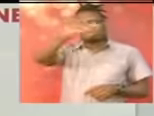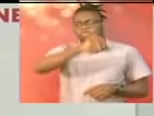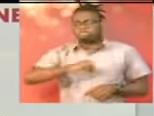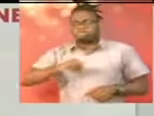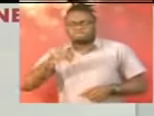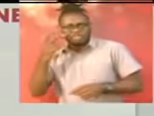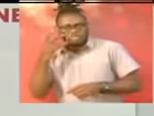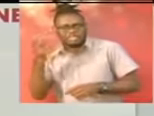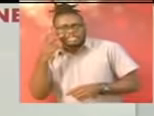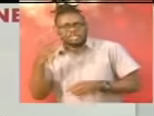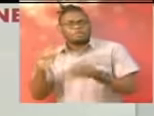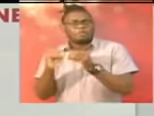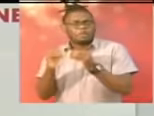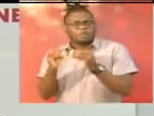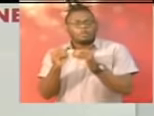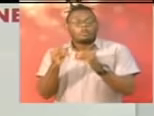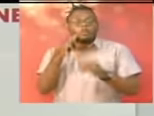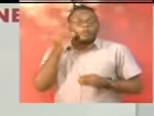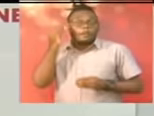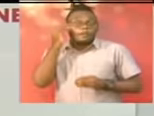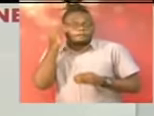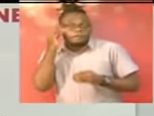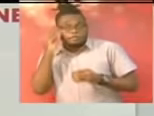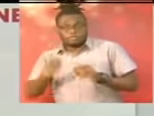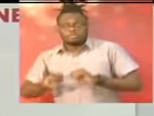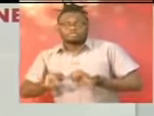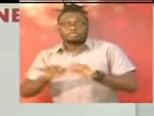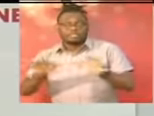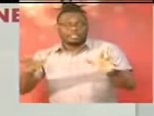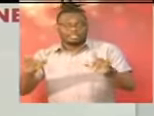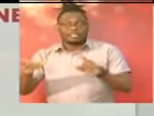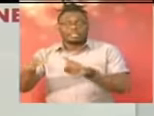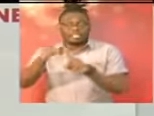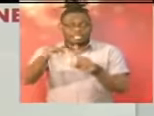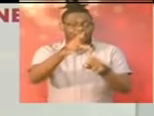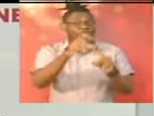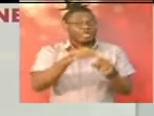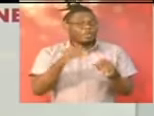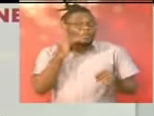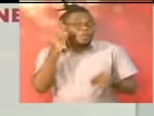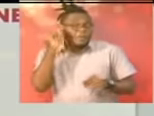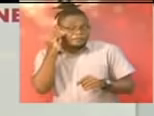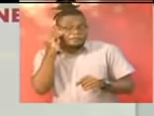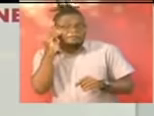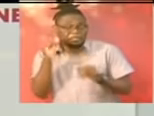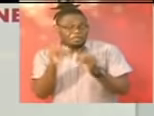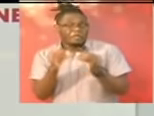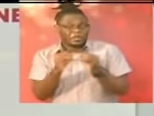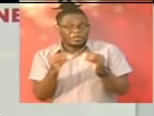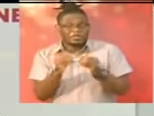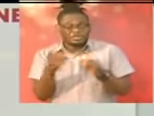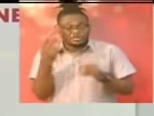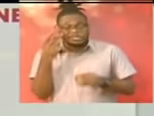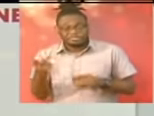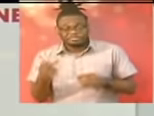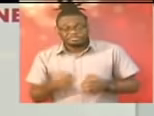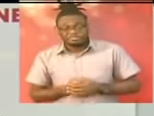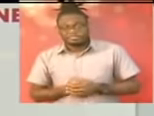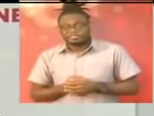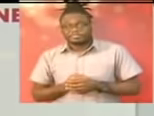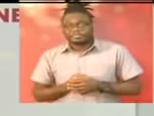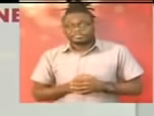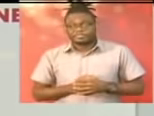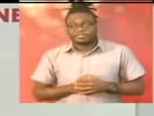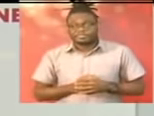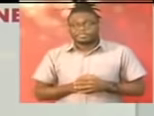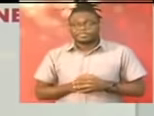that is the one thing that I can say from a mapping and contact tracing point of view that we have been able to identify. And again, these are